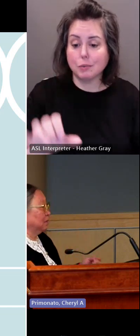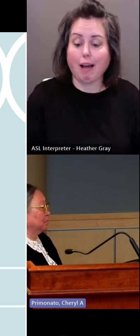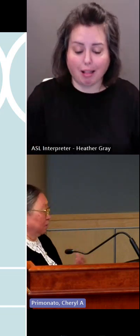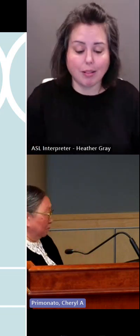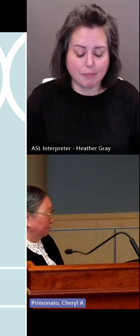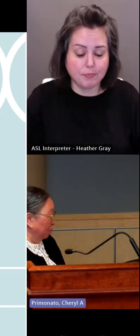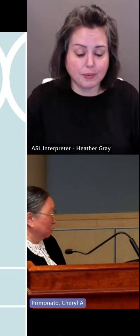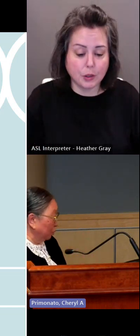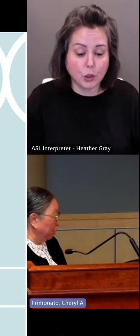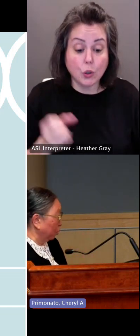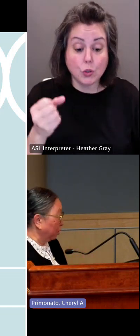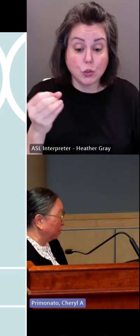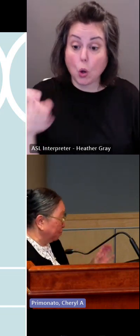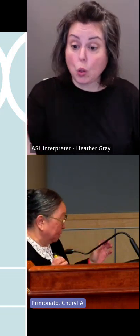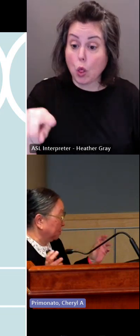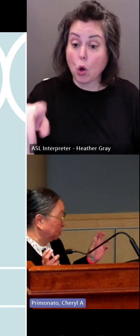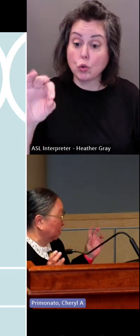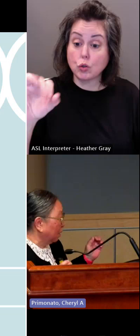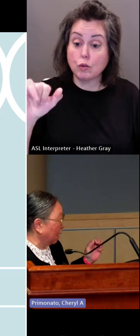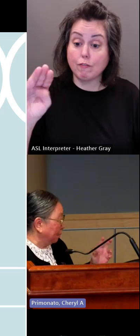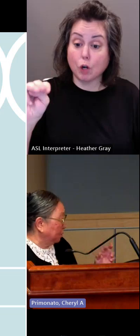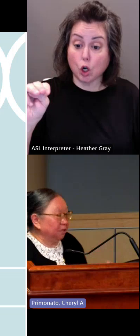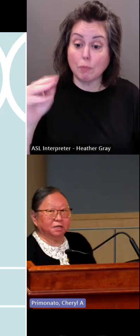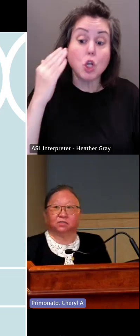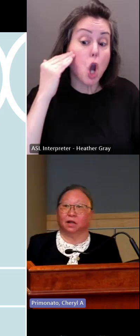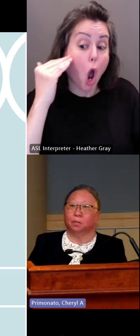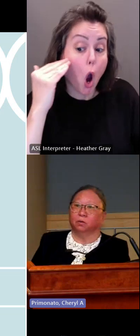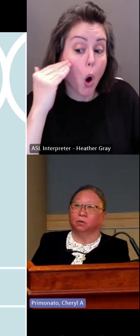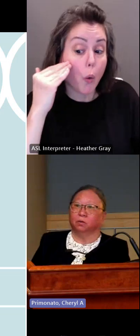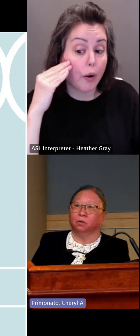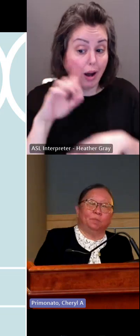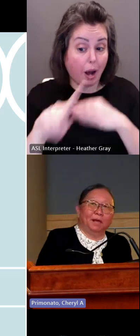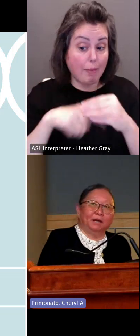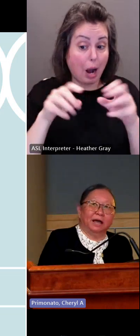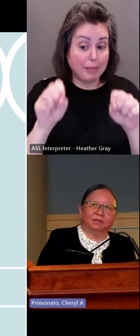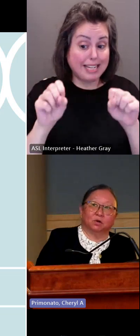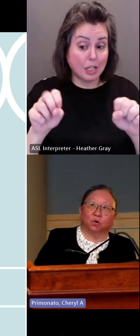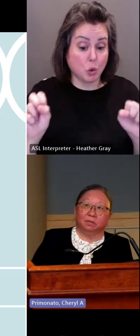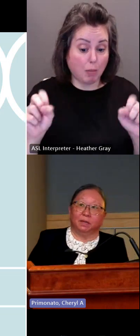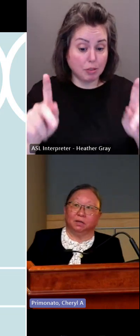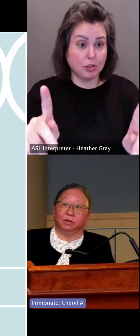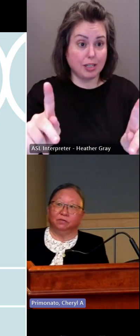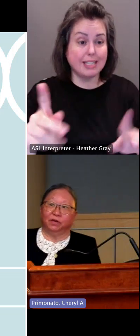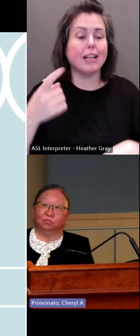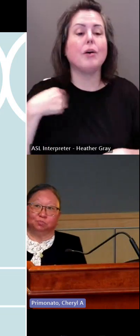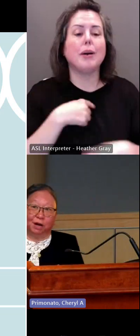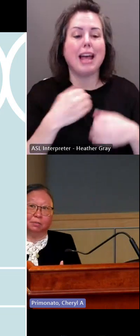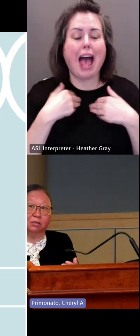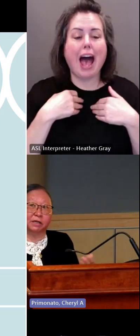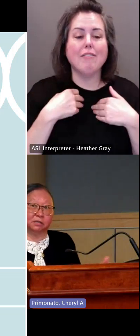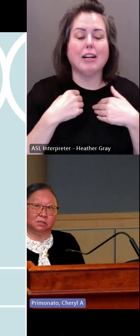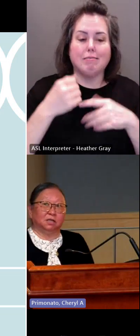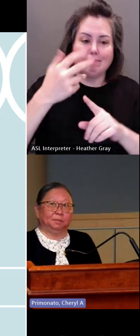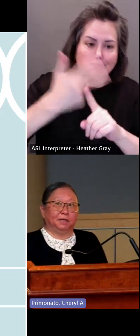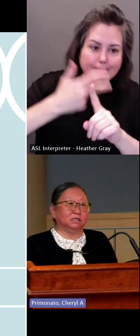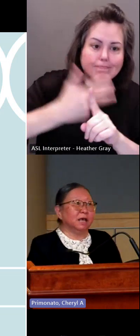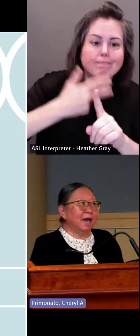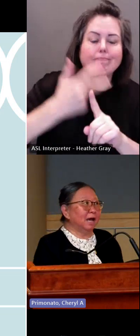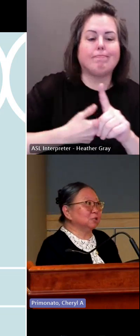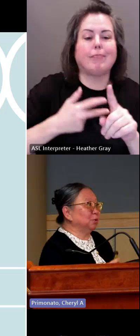So that the firms will know of the potential opportunities available. We plan on having a quarterly meet and greet event with prime